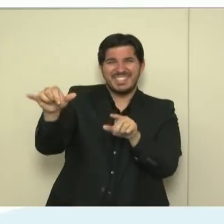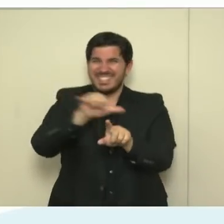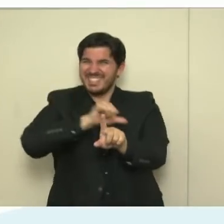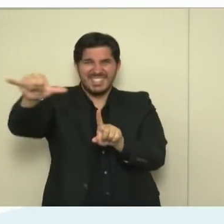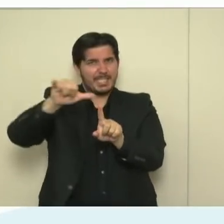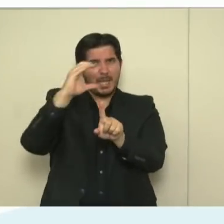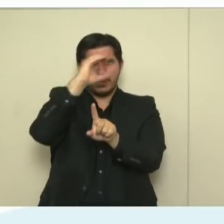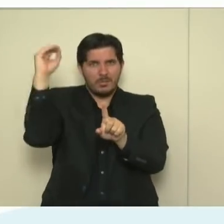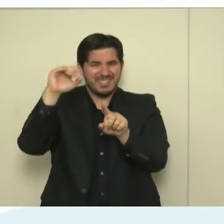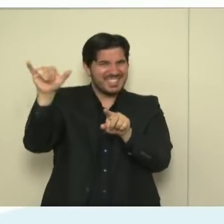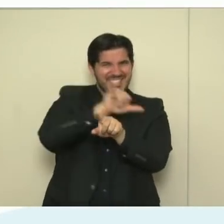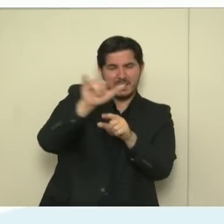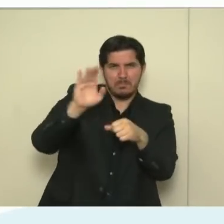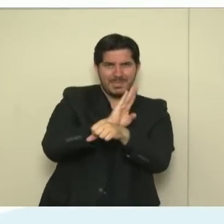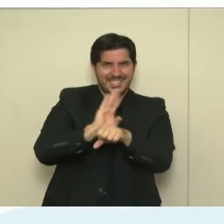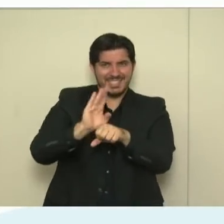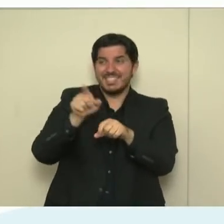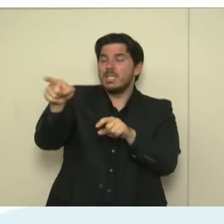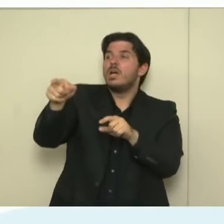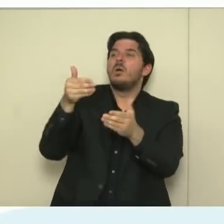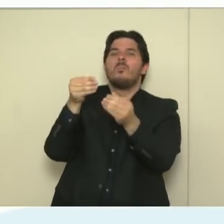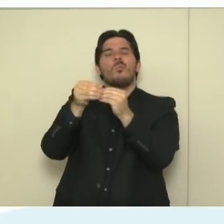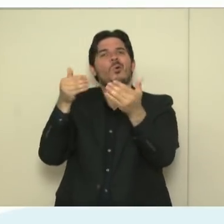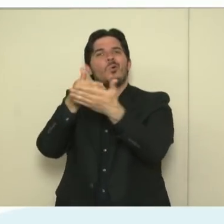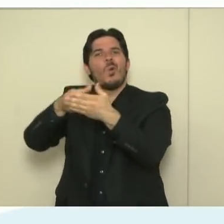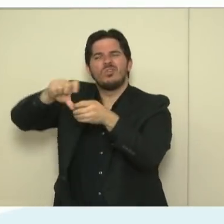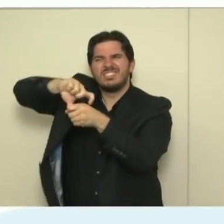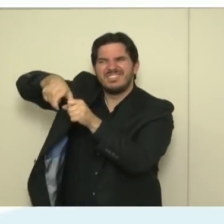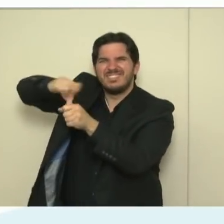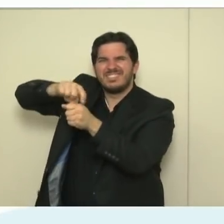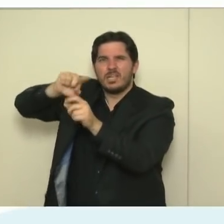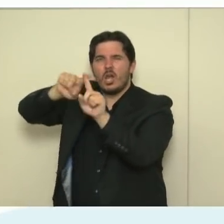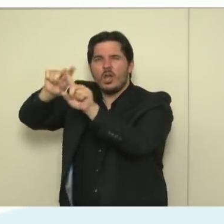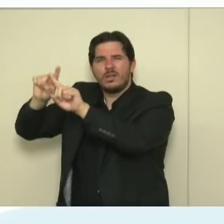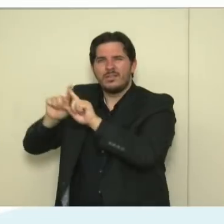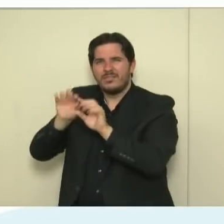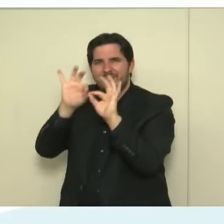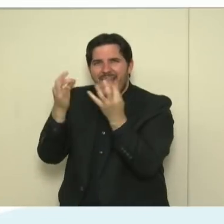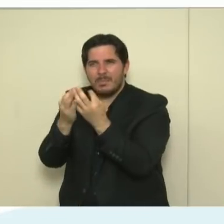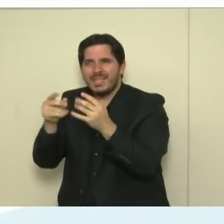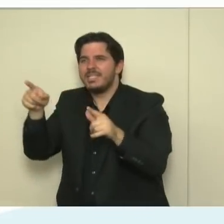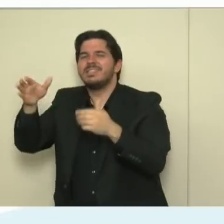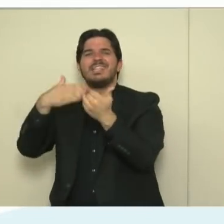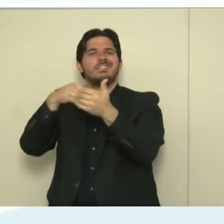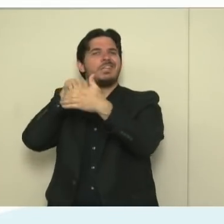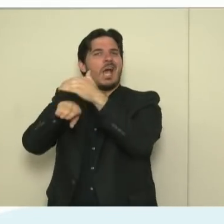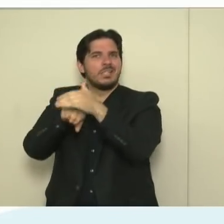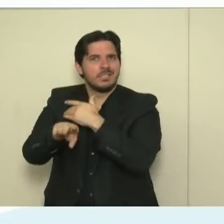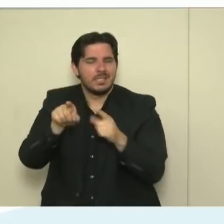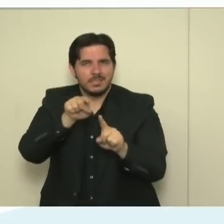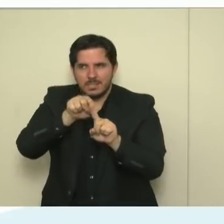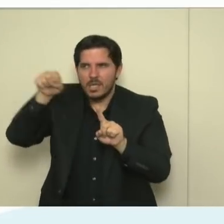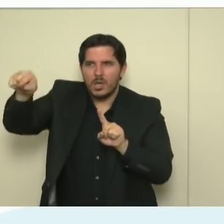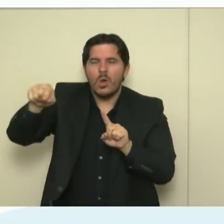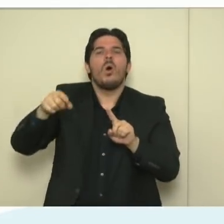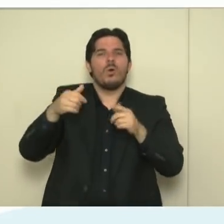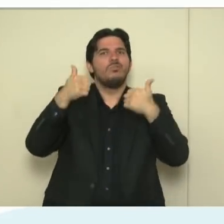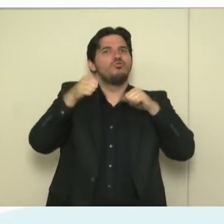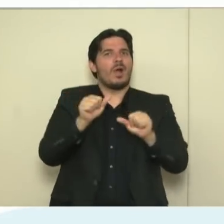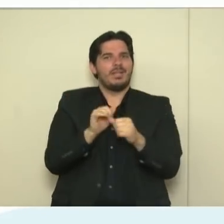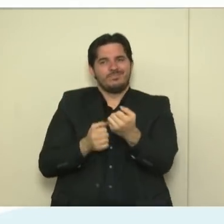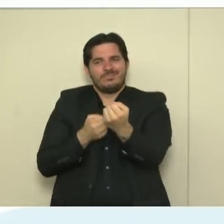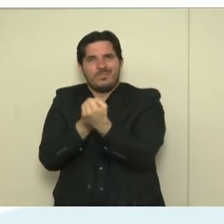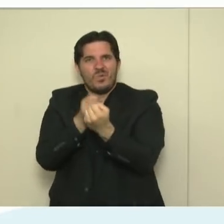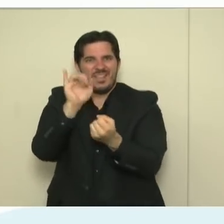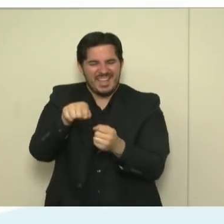available and willing and able to stay home and support child learning, the child supervision, and be that support to a